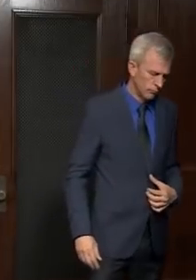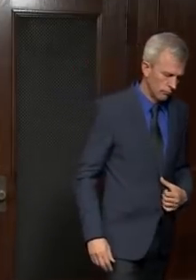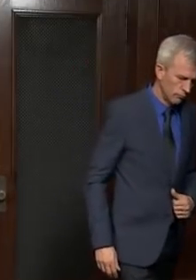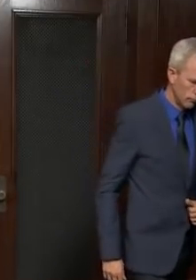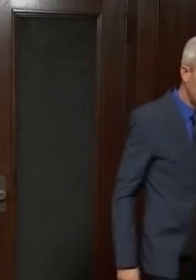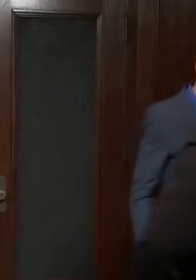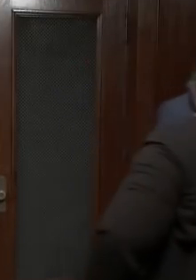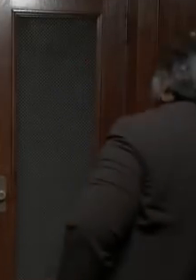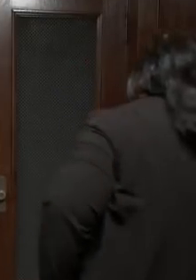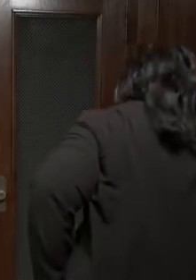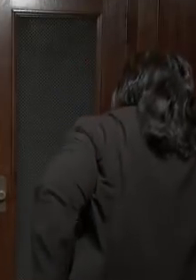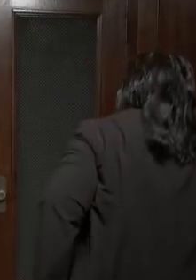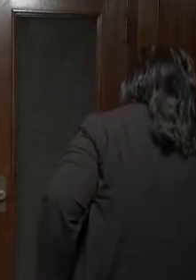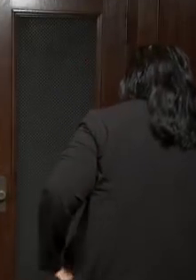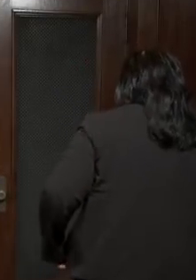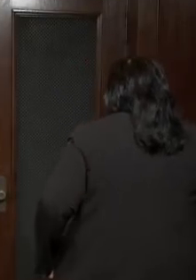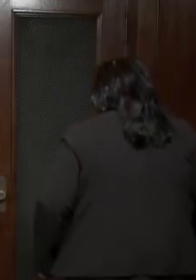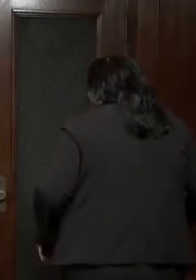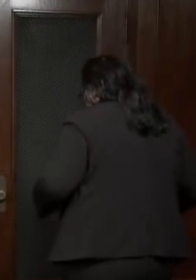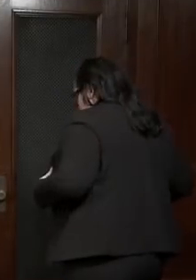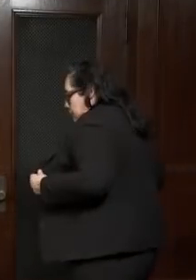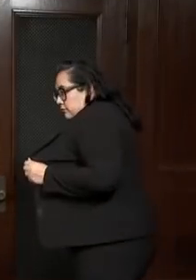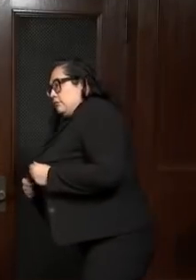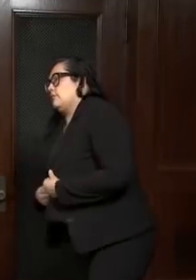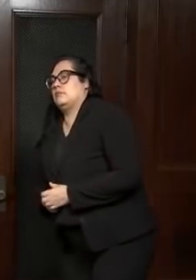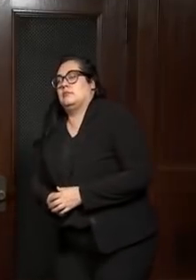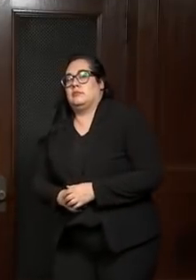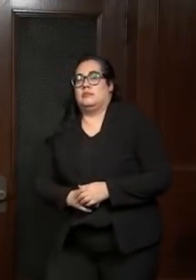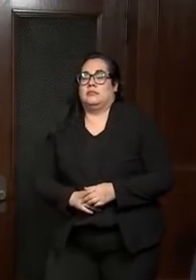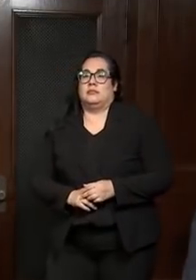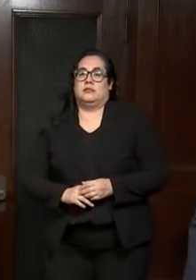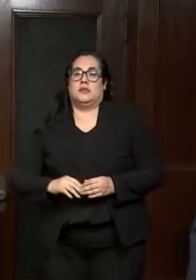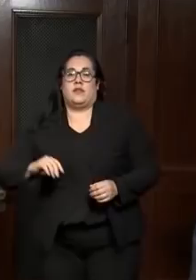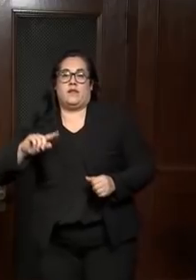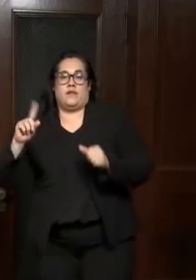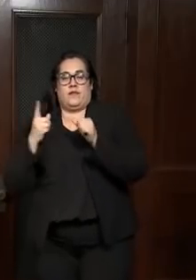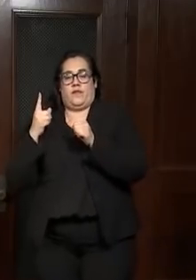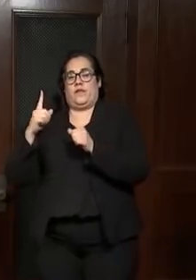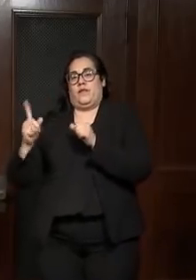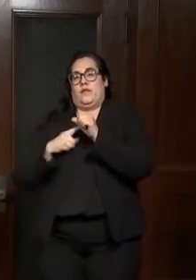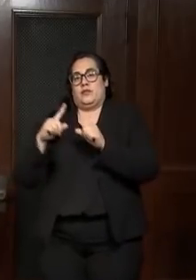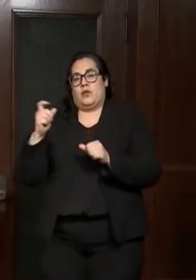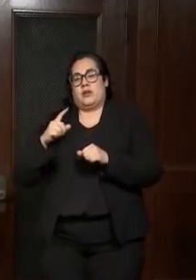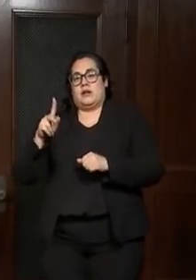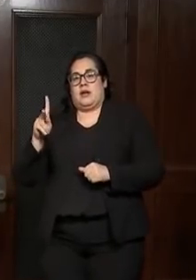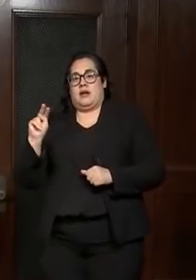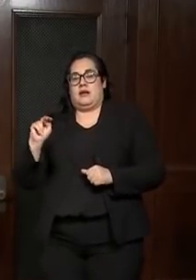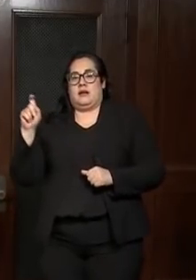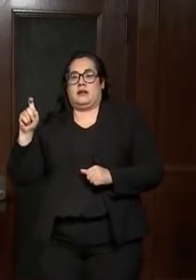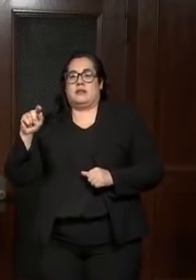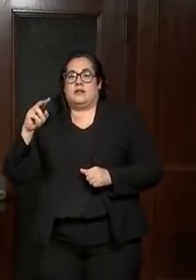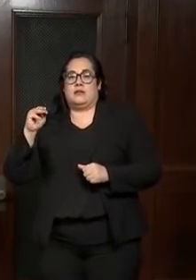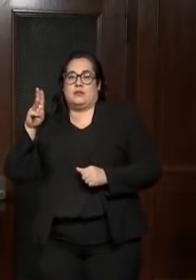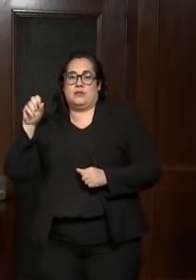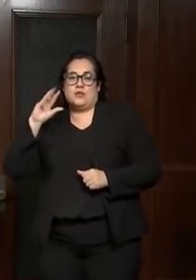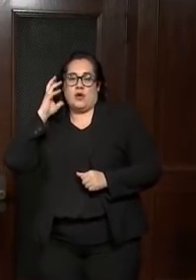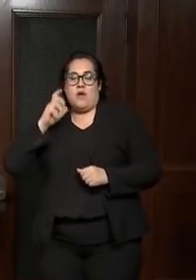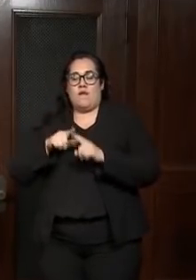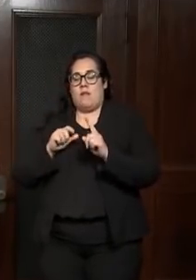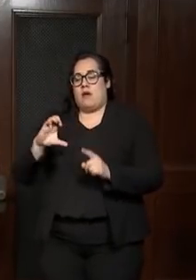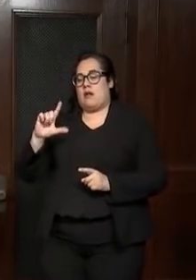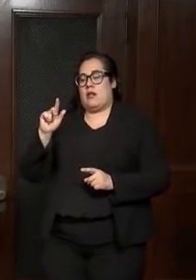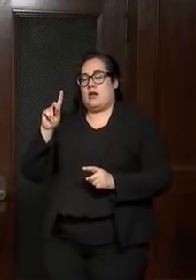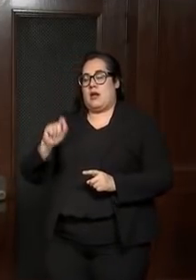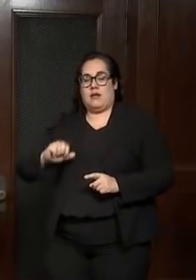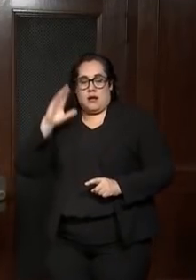first question comes from the line of Claudia Proenza from KNX News Radio. Please go ahead. Hey, Claudia. Hi, Eric. On